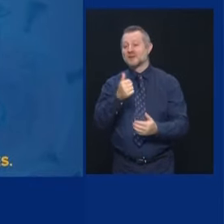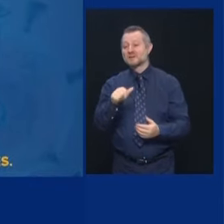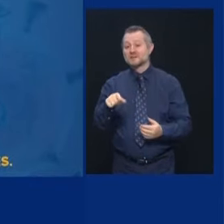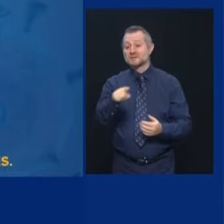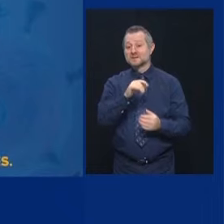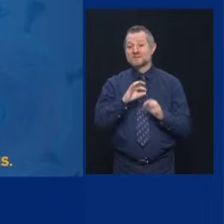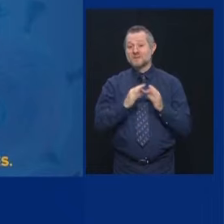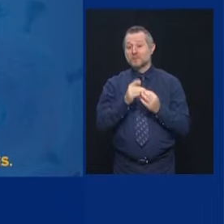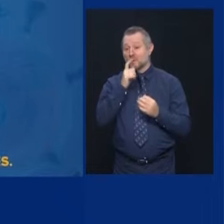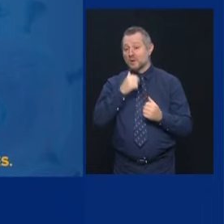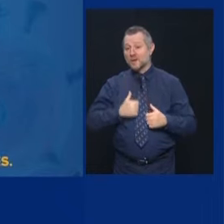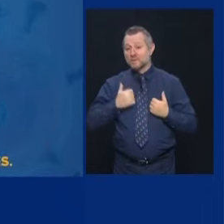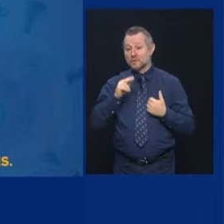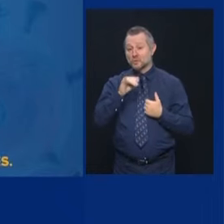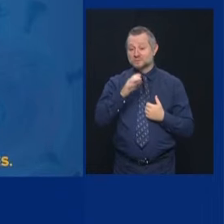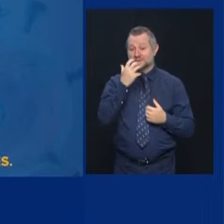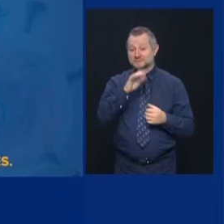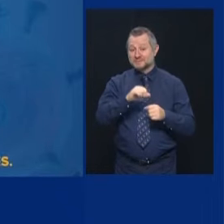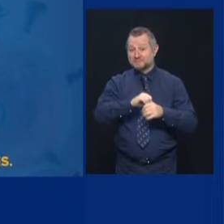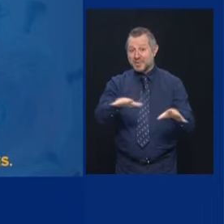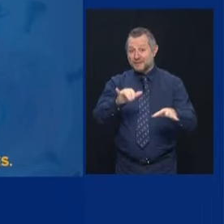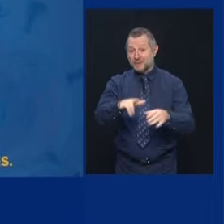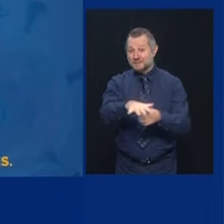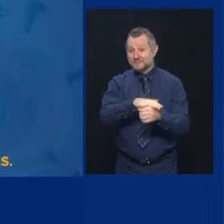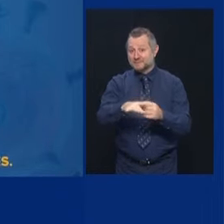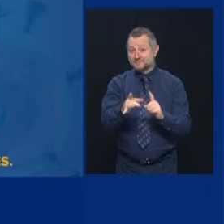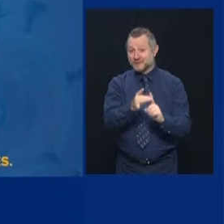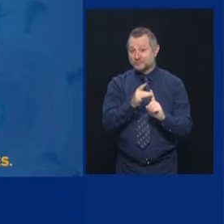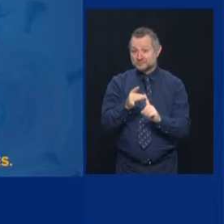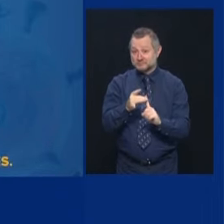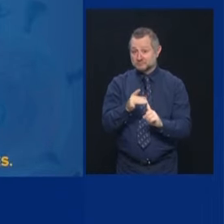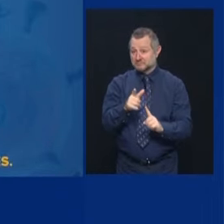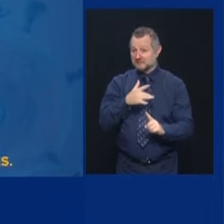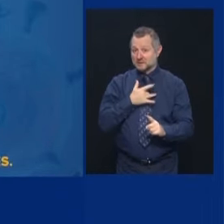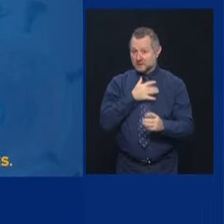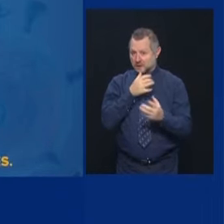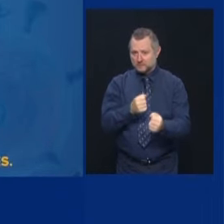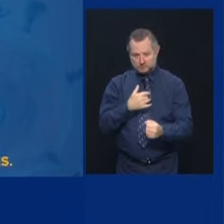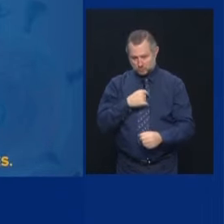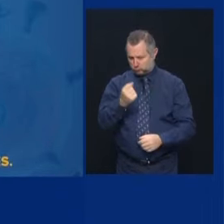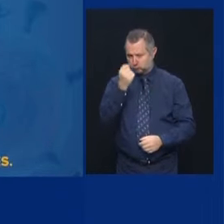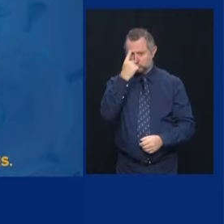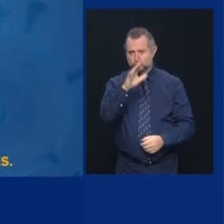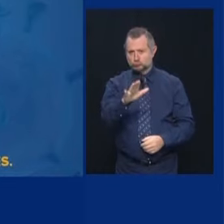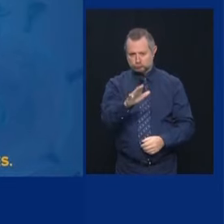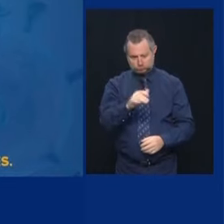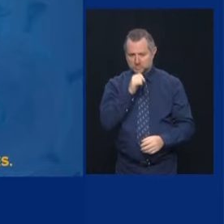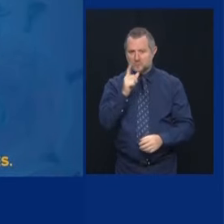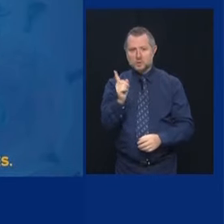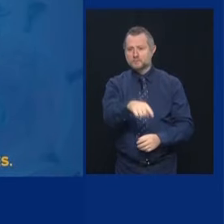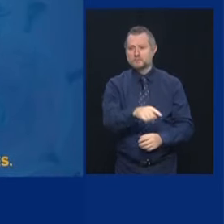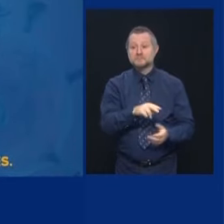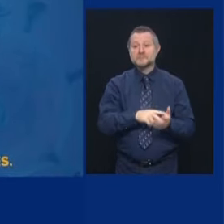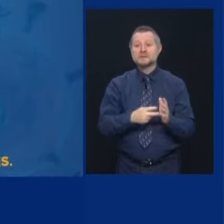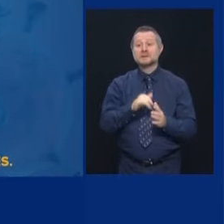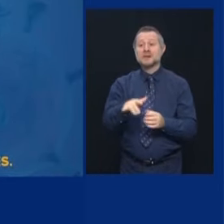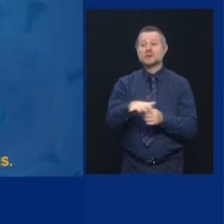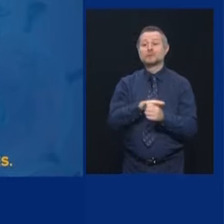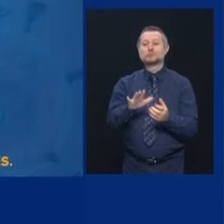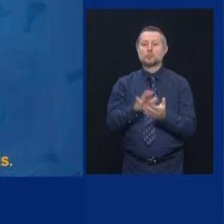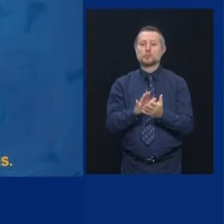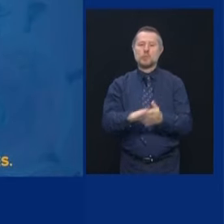to send their child to a school that I wouldn't send my child. We're going to close the schools in those areas